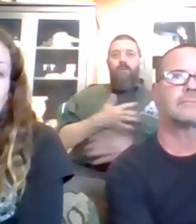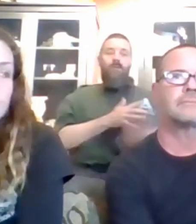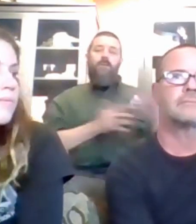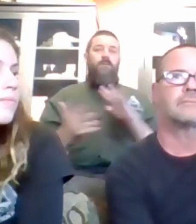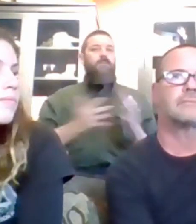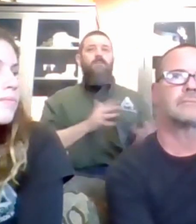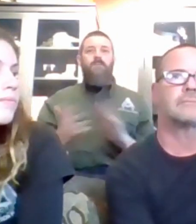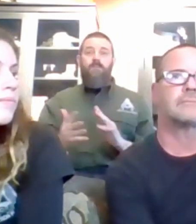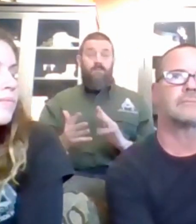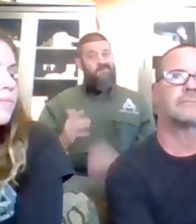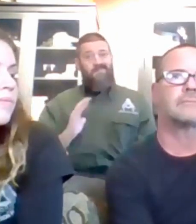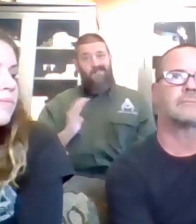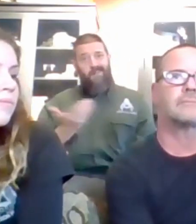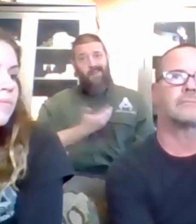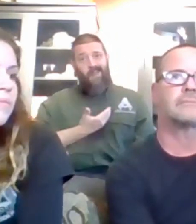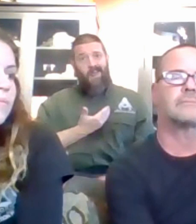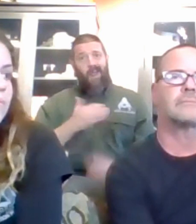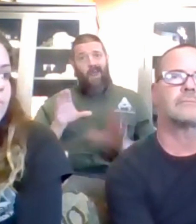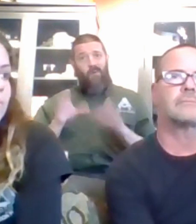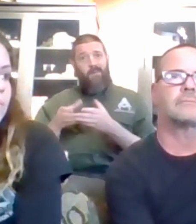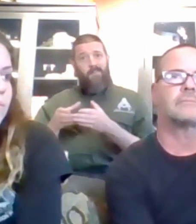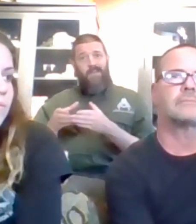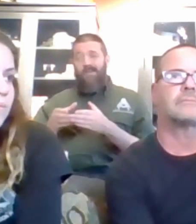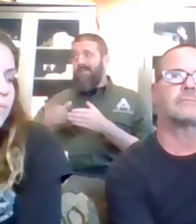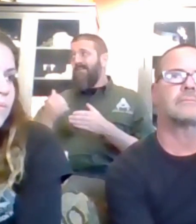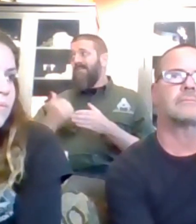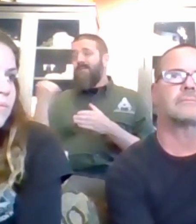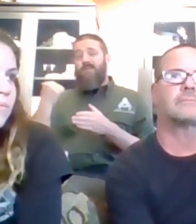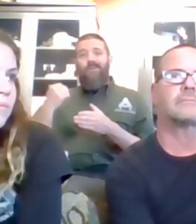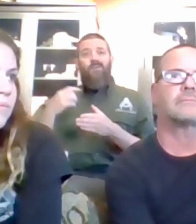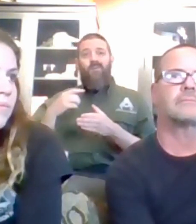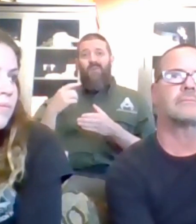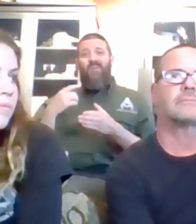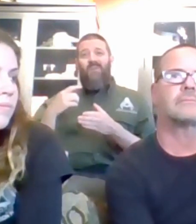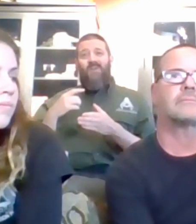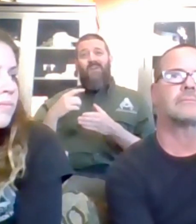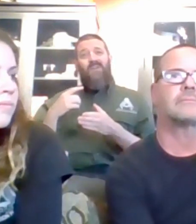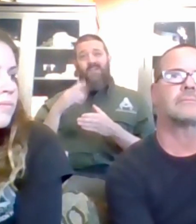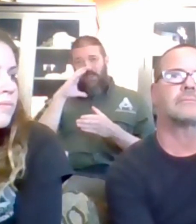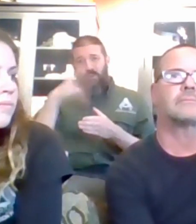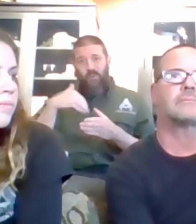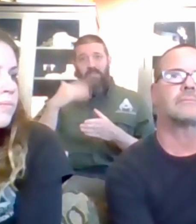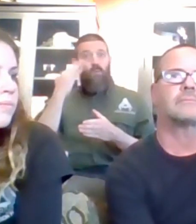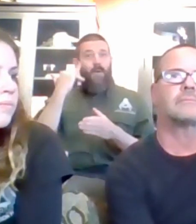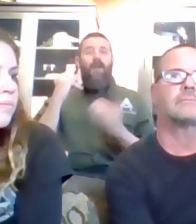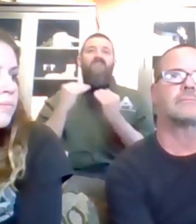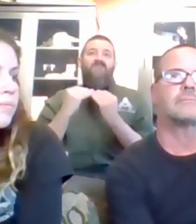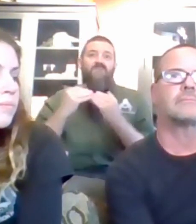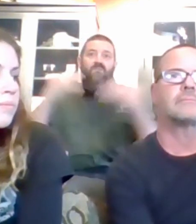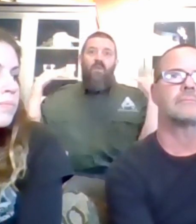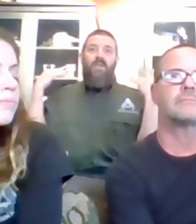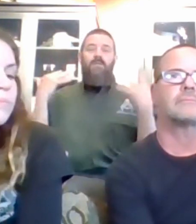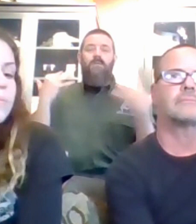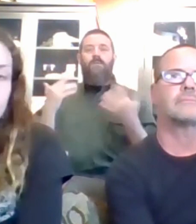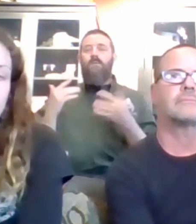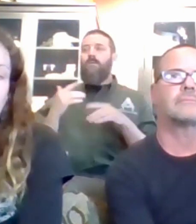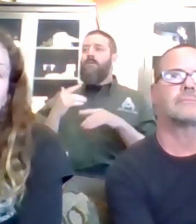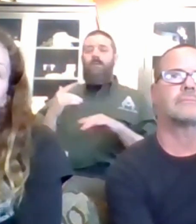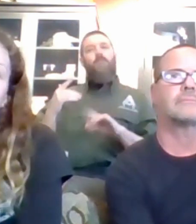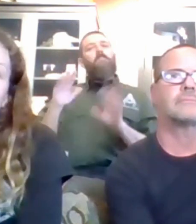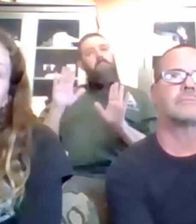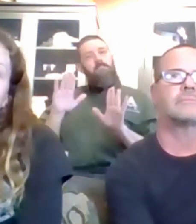very friendly pack, which is kind of unusual. Really friendly, love people, but if they didn't want